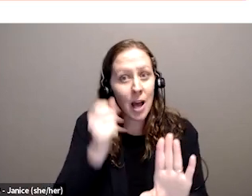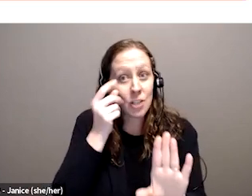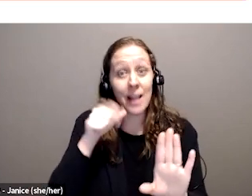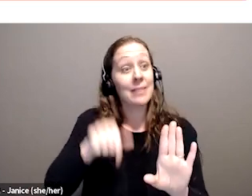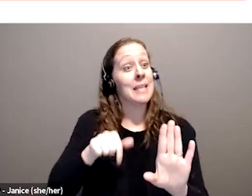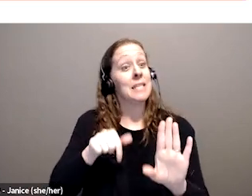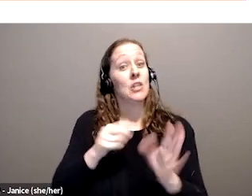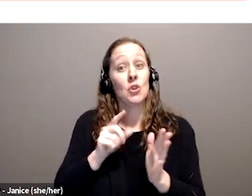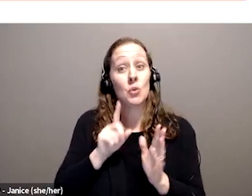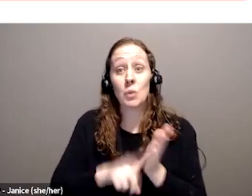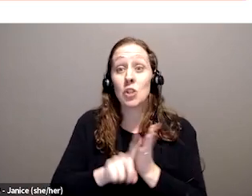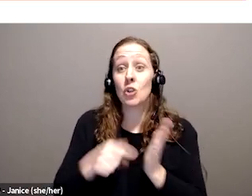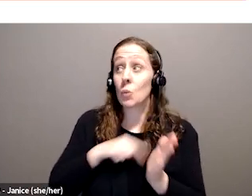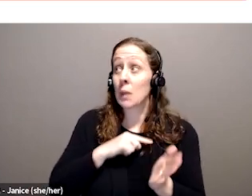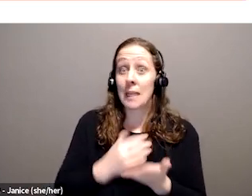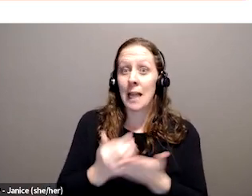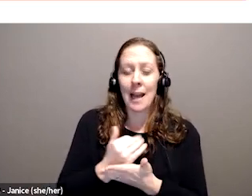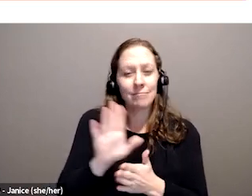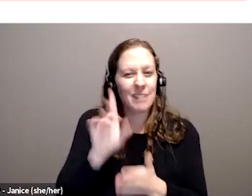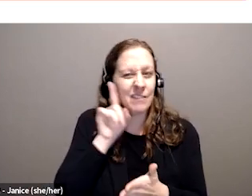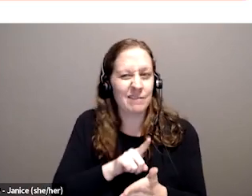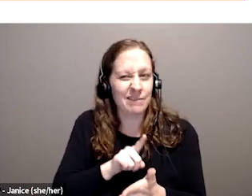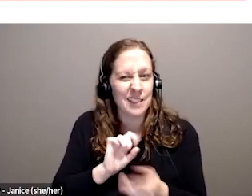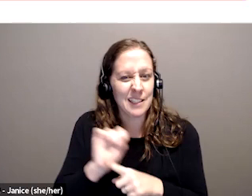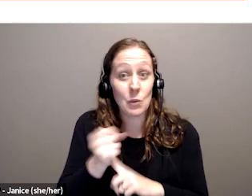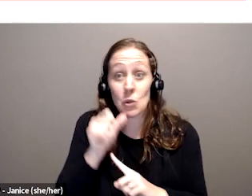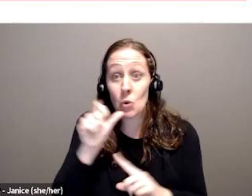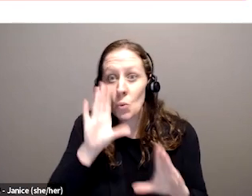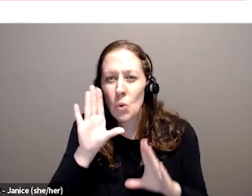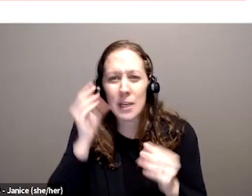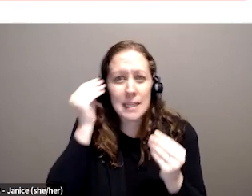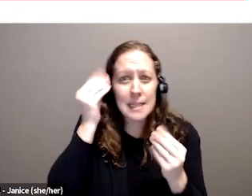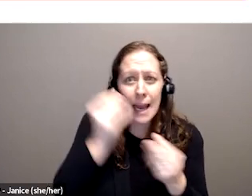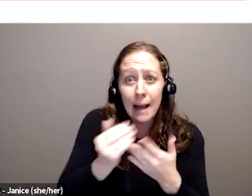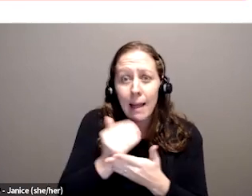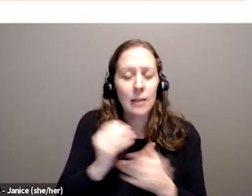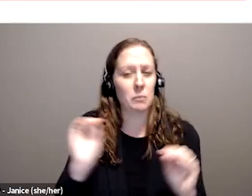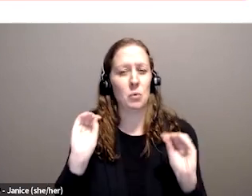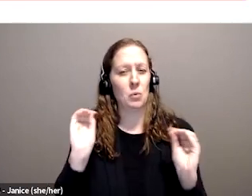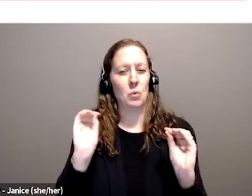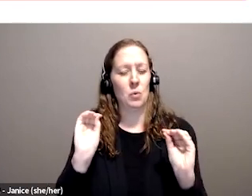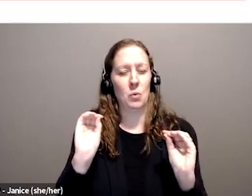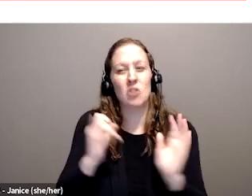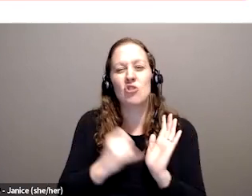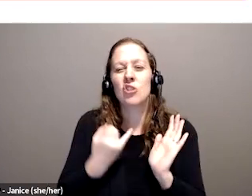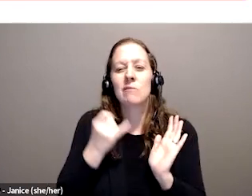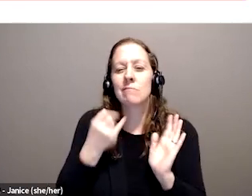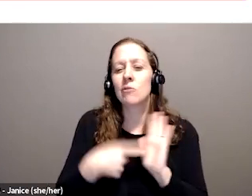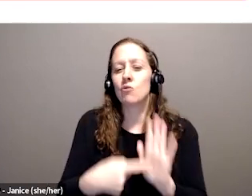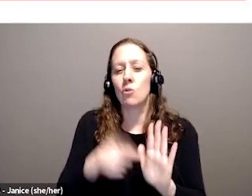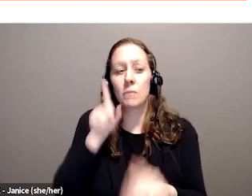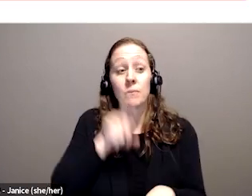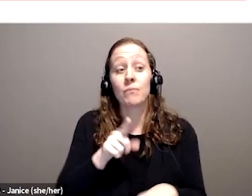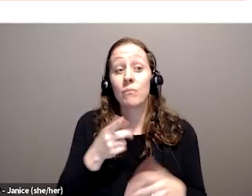This is all a mock situation, so don't worry about any data being collected. And so here are the